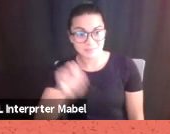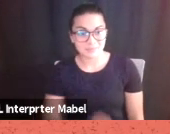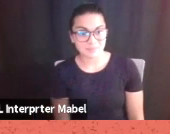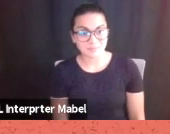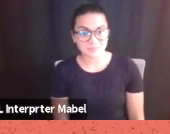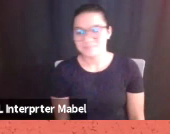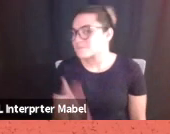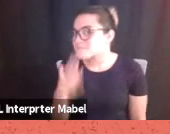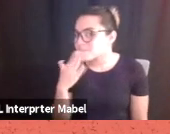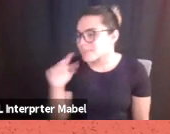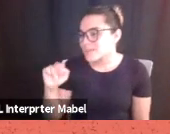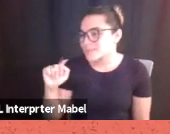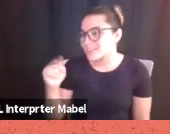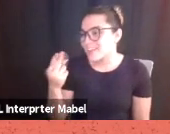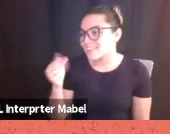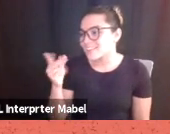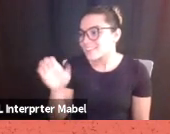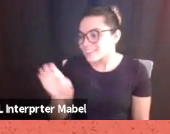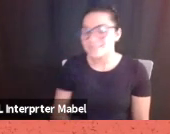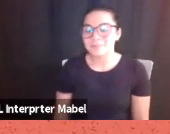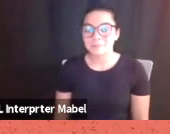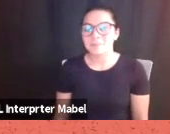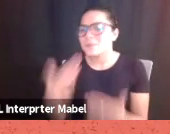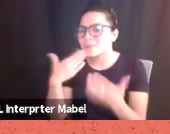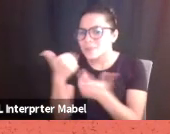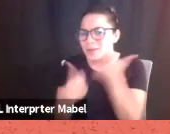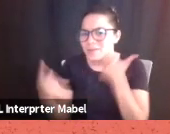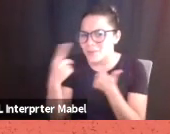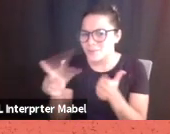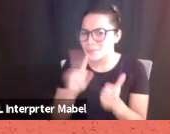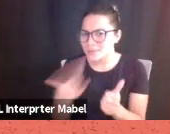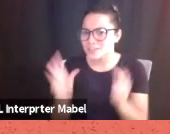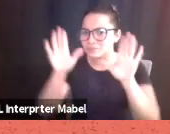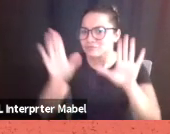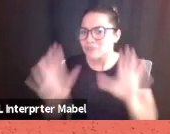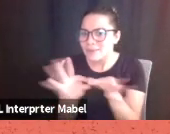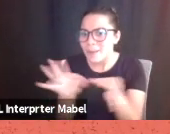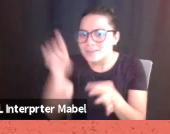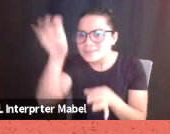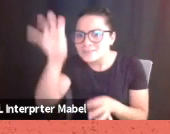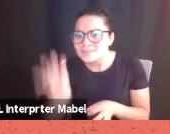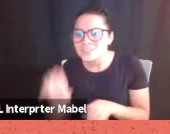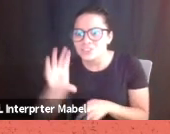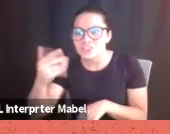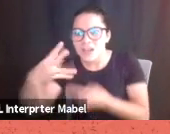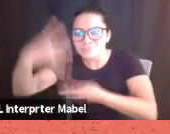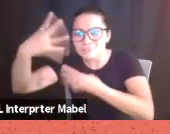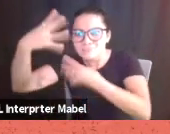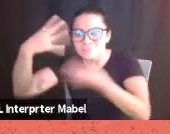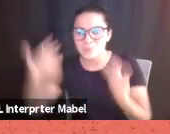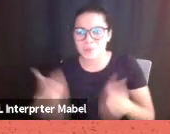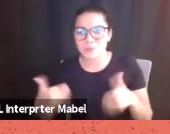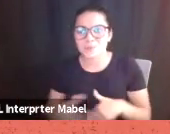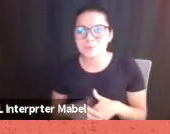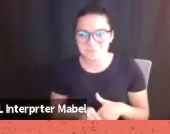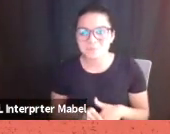Thanks, Nathalie. Thanks for everyone for the really robust comments too on the chat. Really appreciate that. So I'm